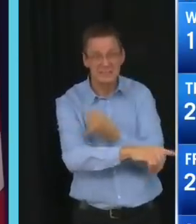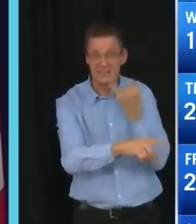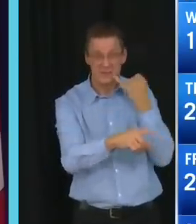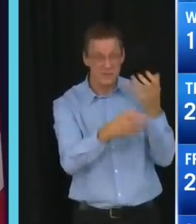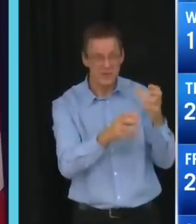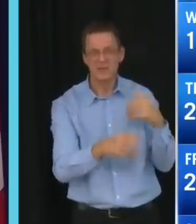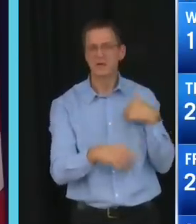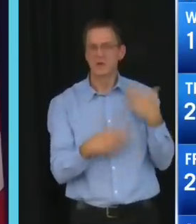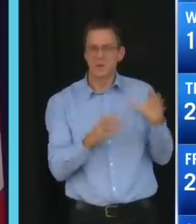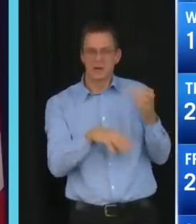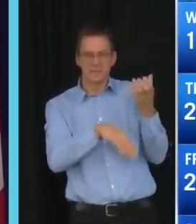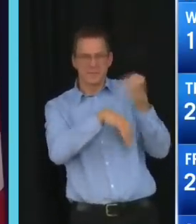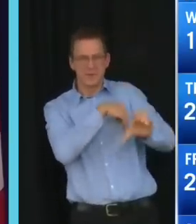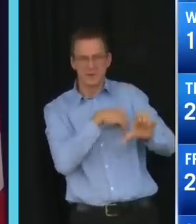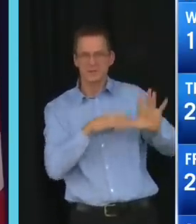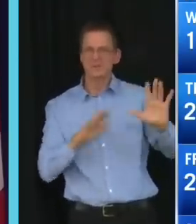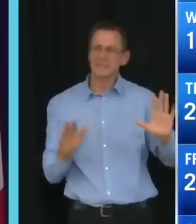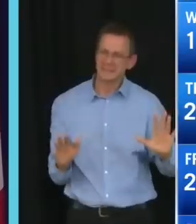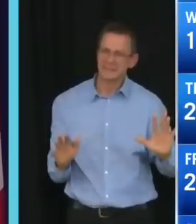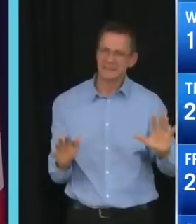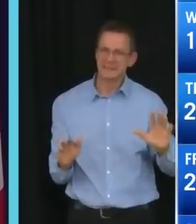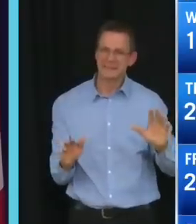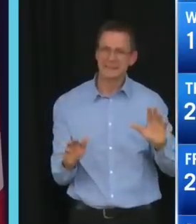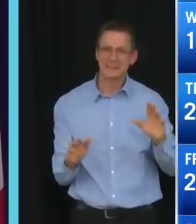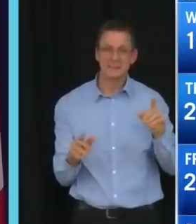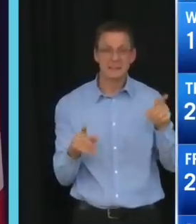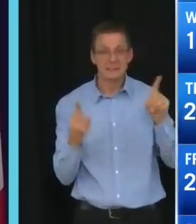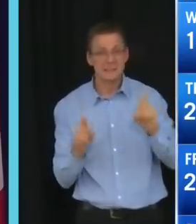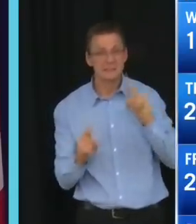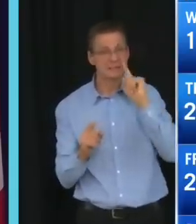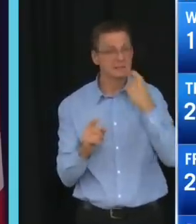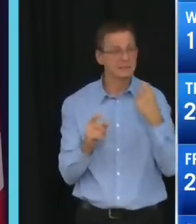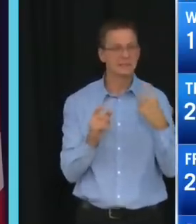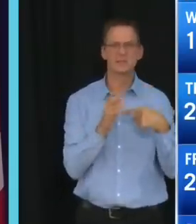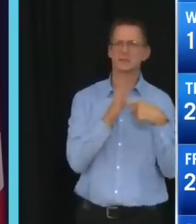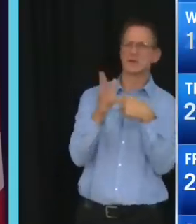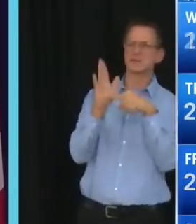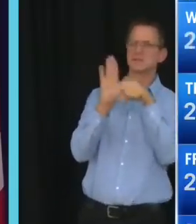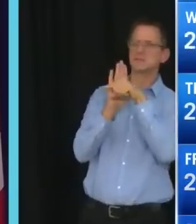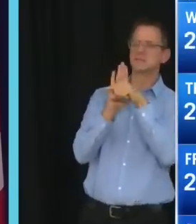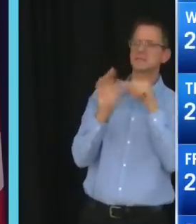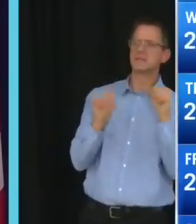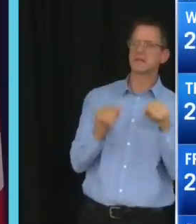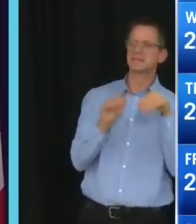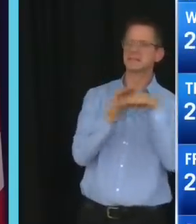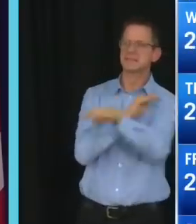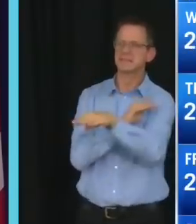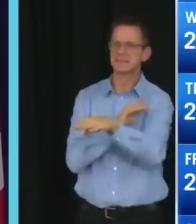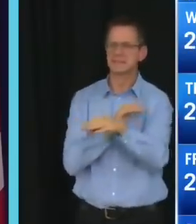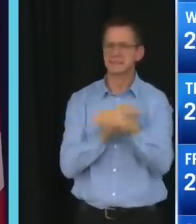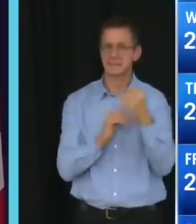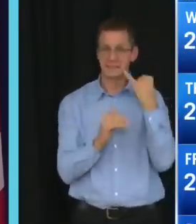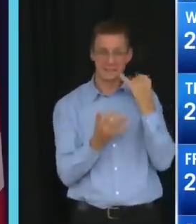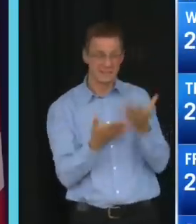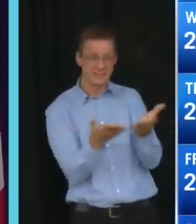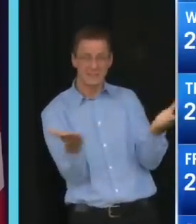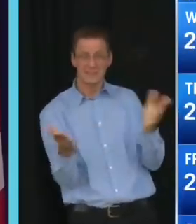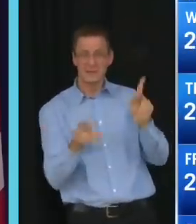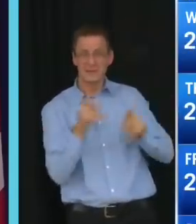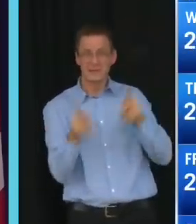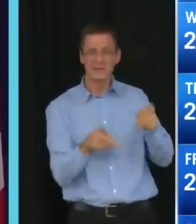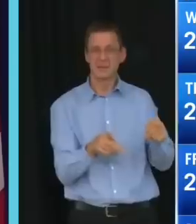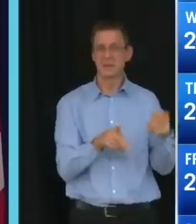as an alternative. But with unvaccinated patients overwhelming our hospitals, this is now the